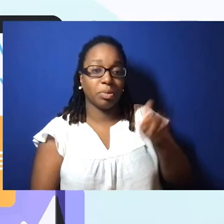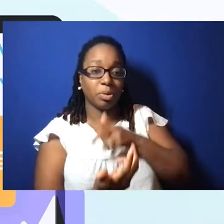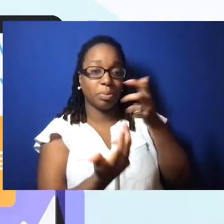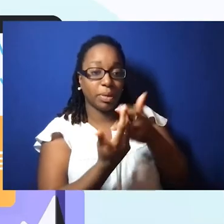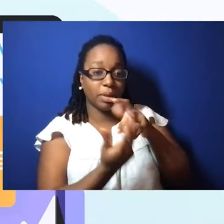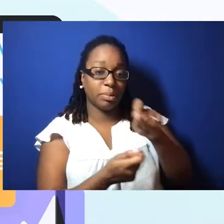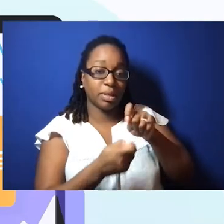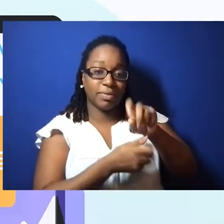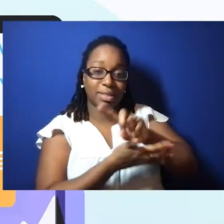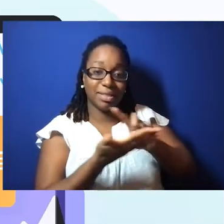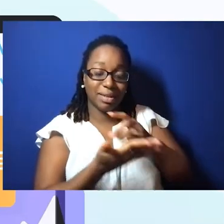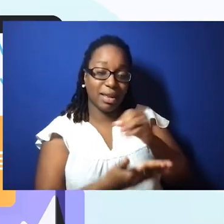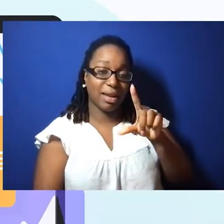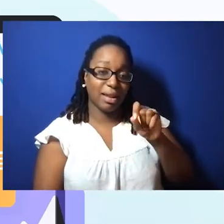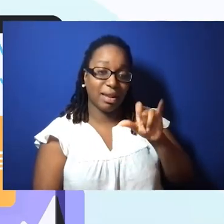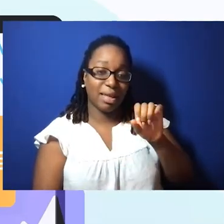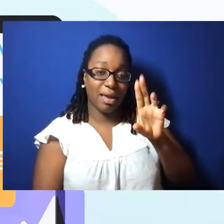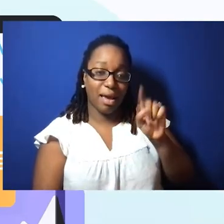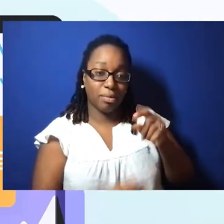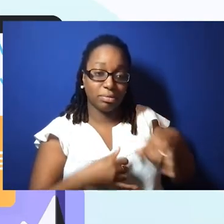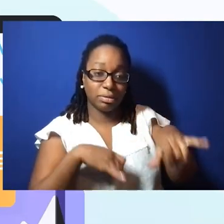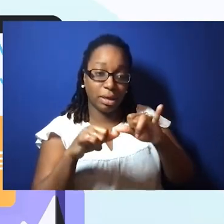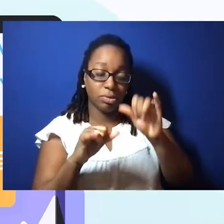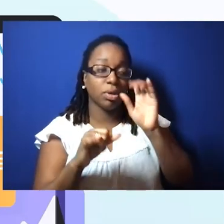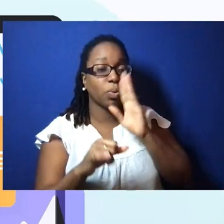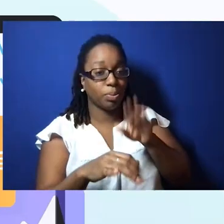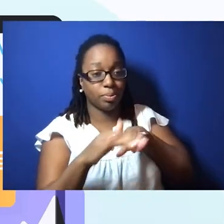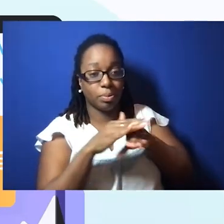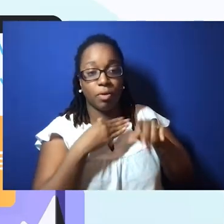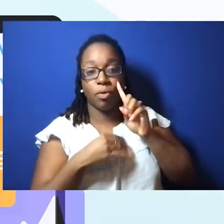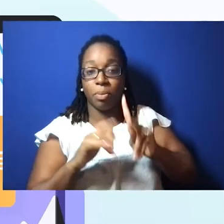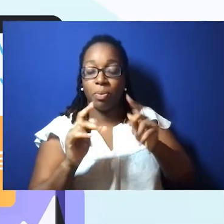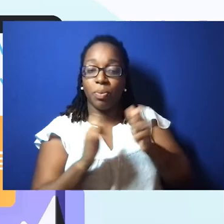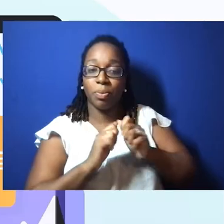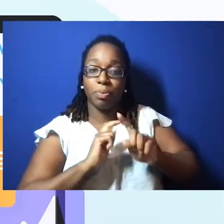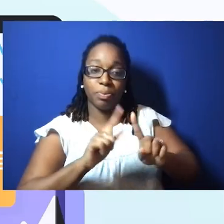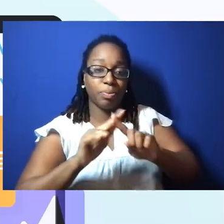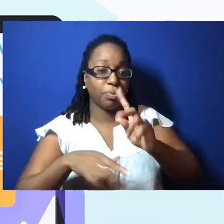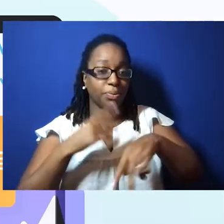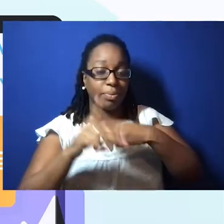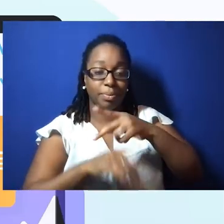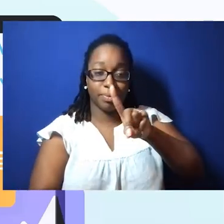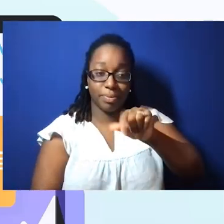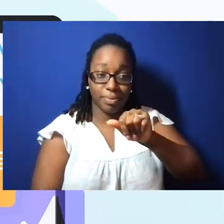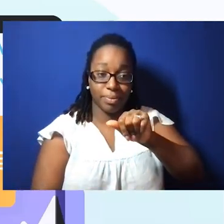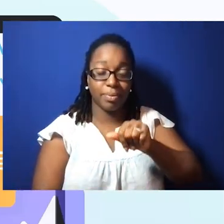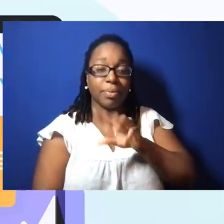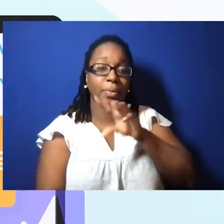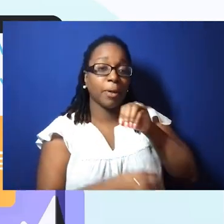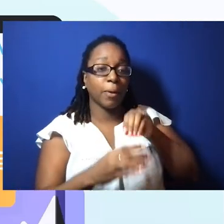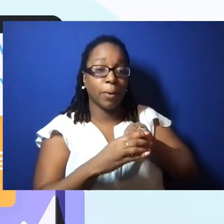Websites must meet certain design and layout standards to be accessible to people with various types of